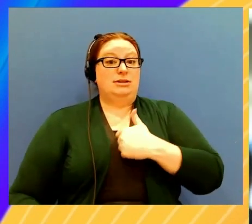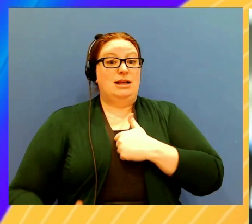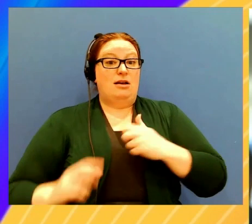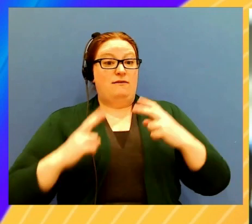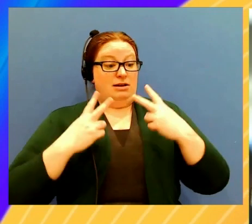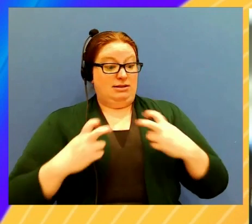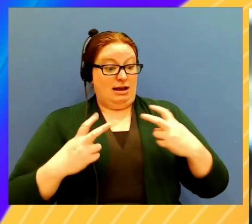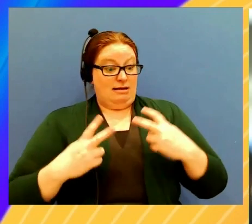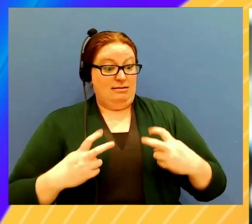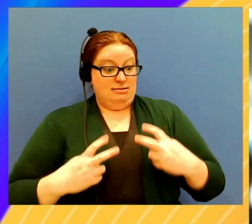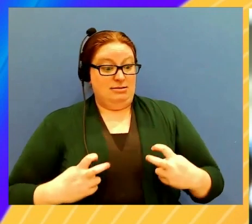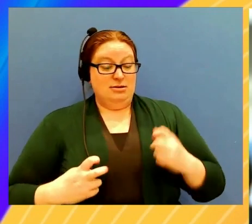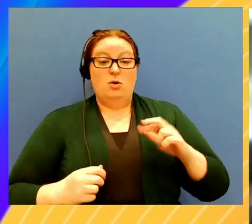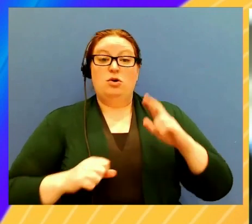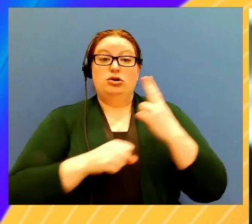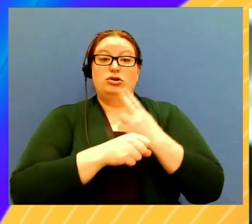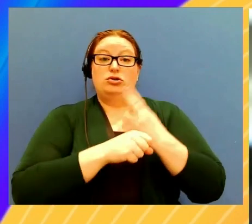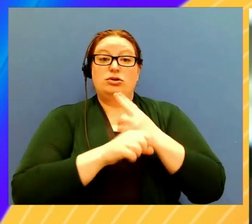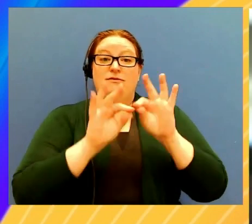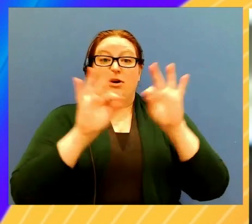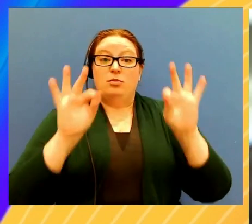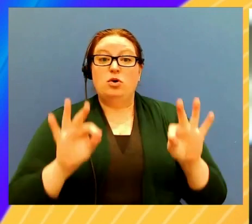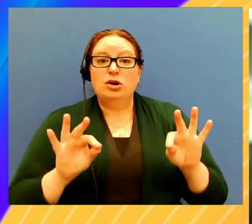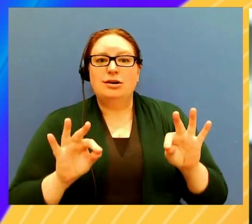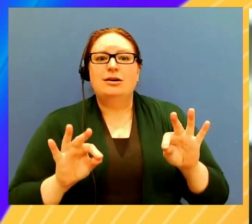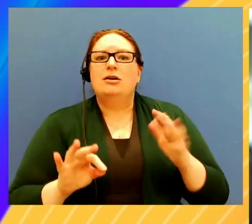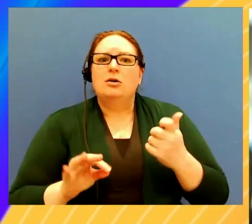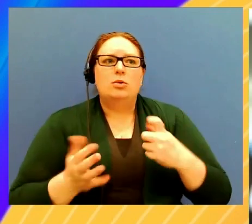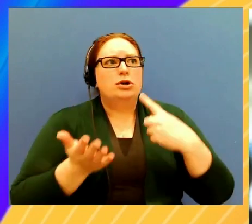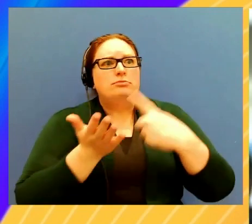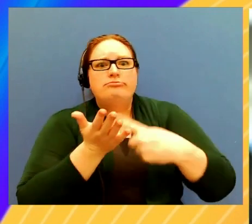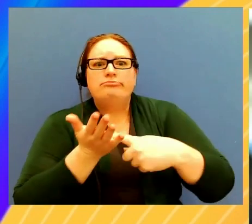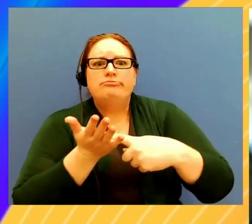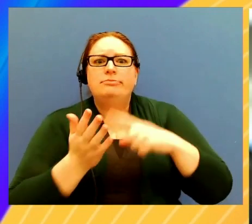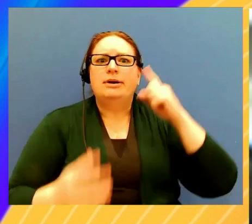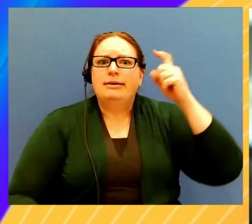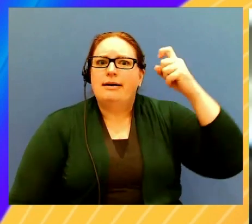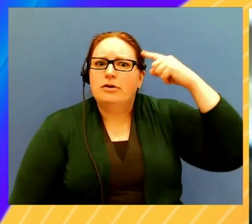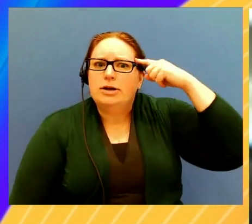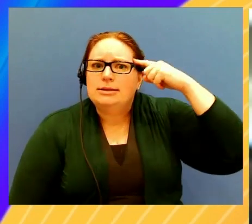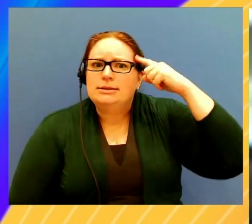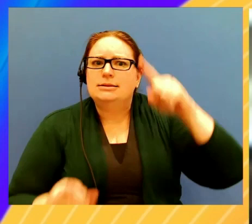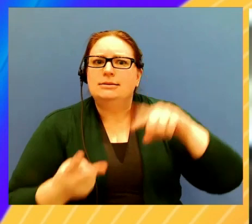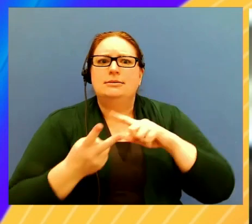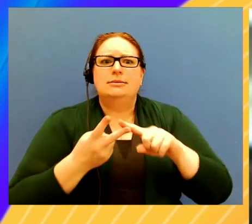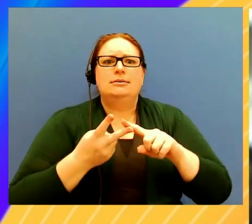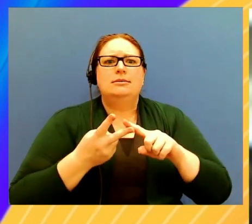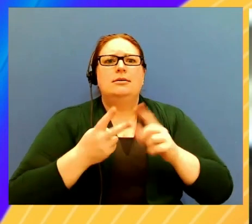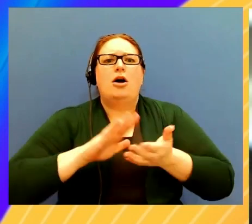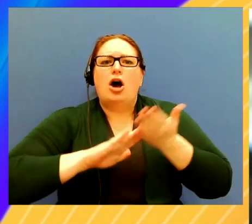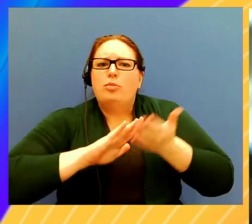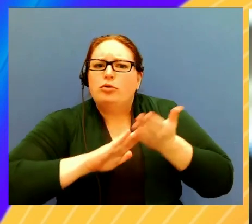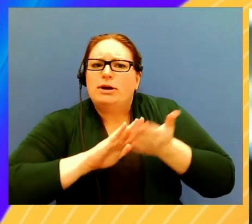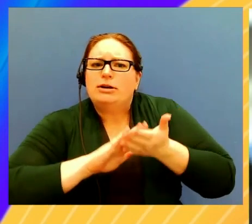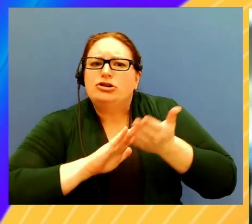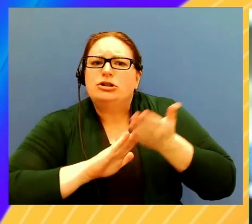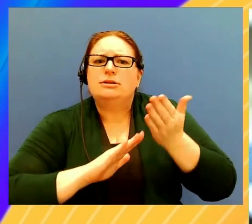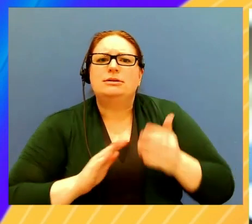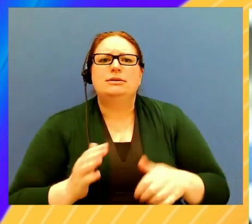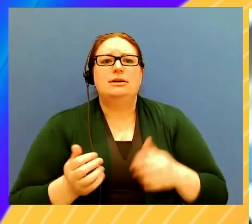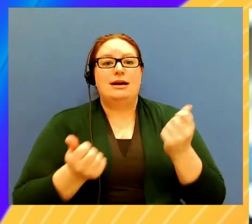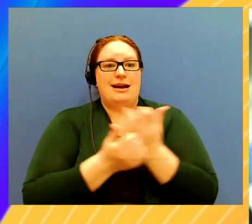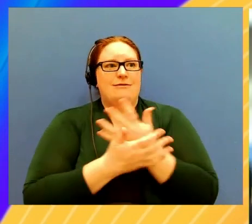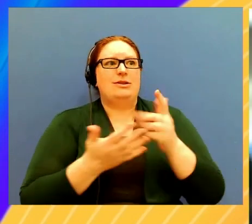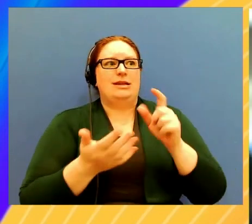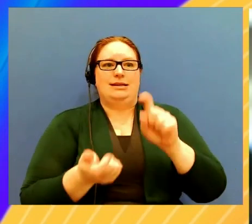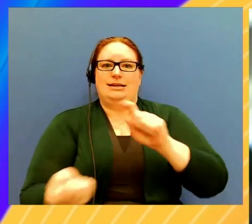frameworks, we're talking about things like governance consistently, operations. All of those things need to transform to